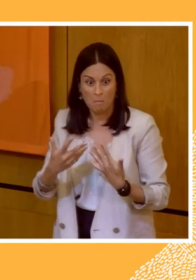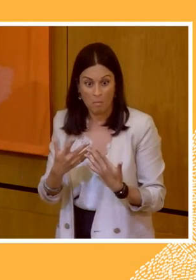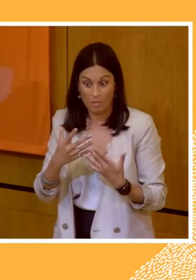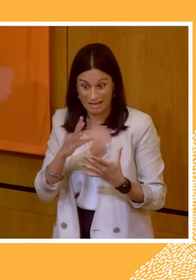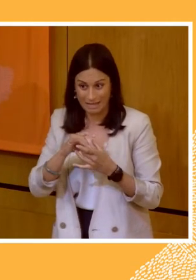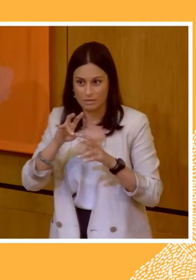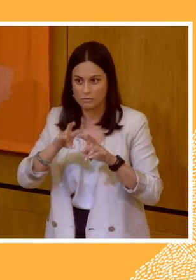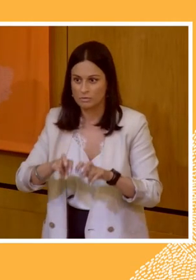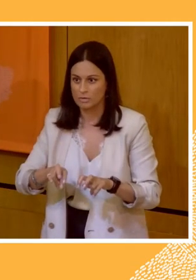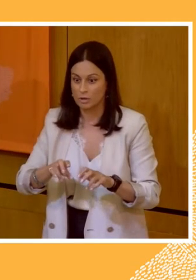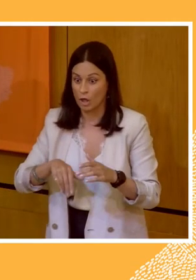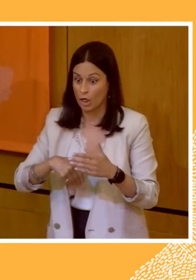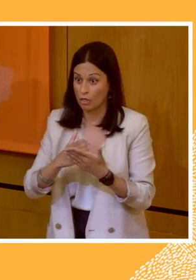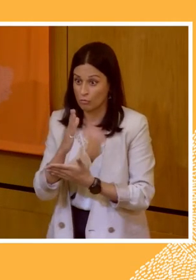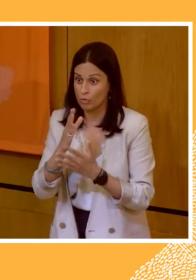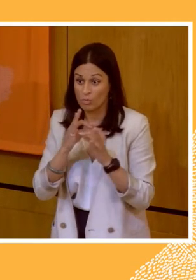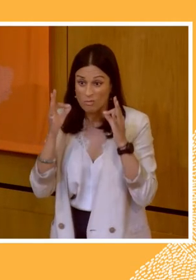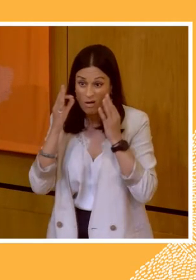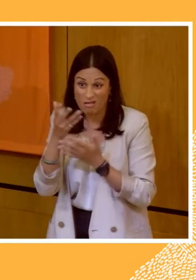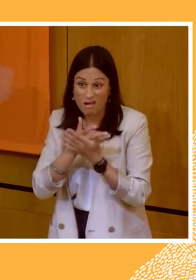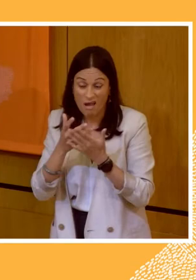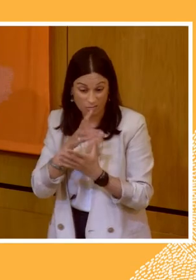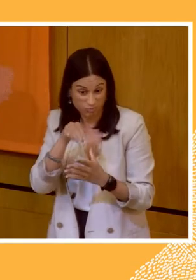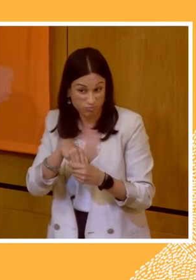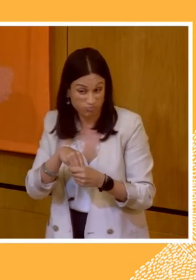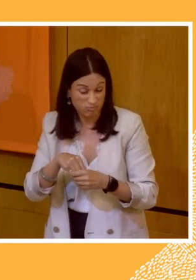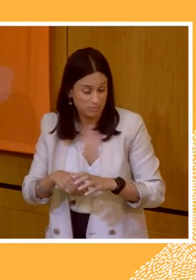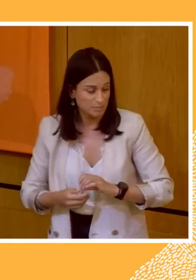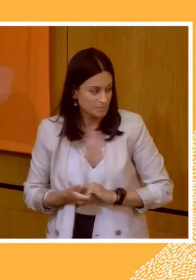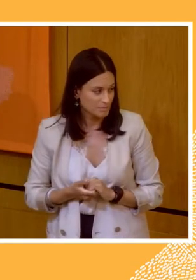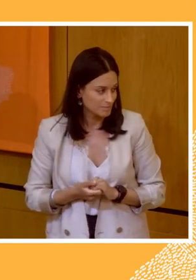research through podcast.